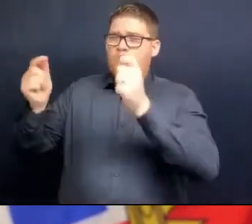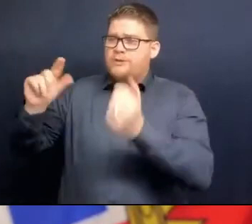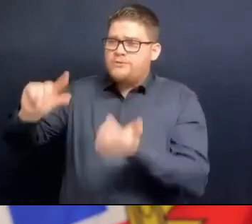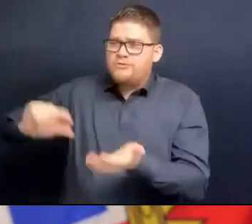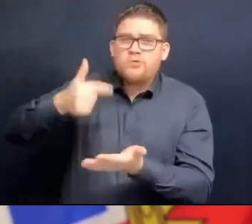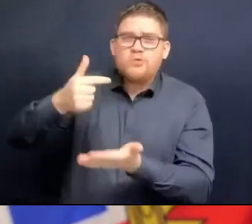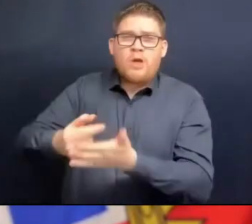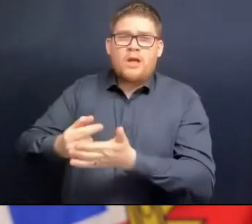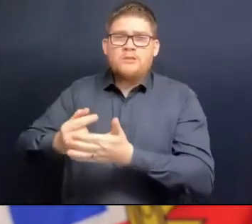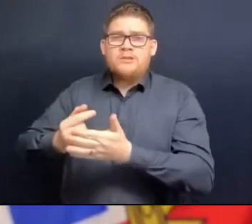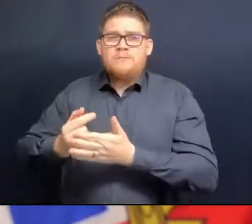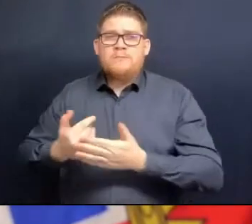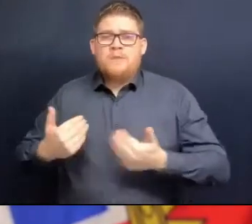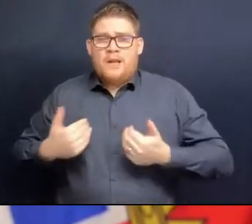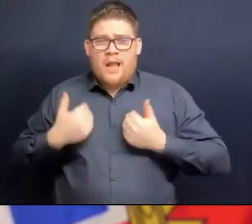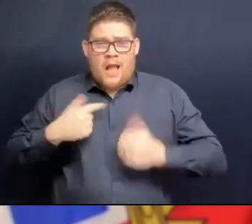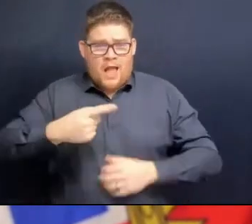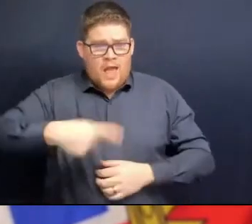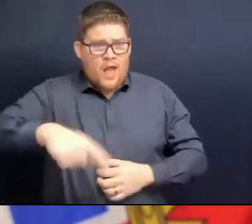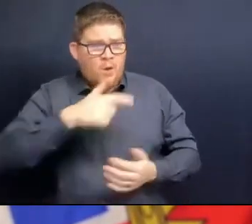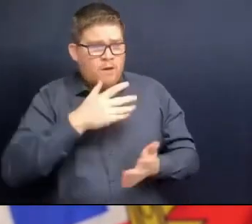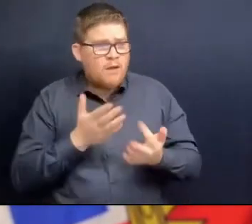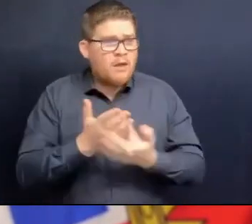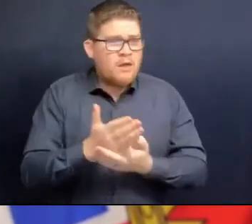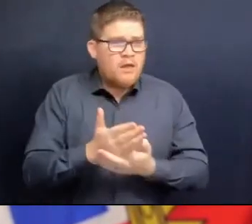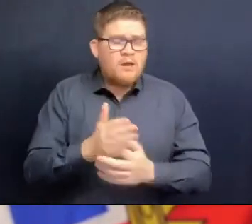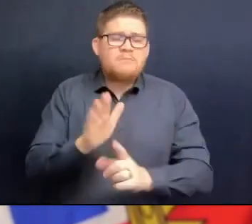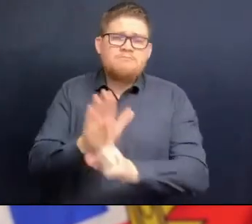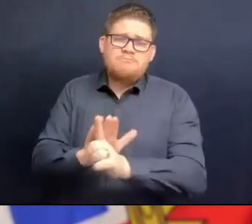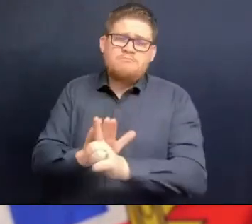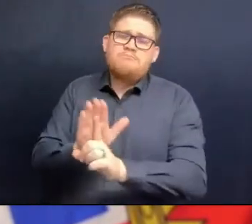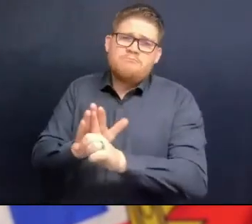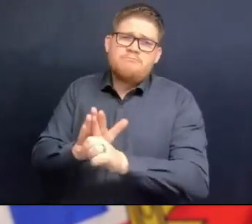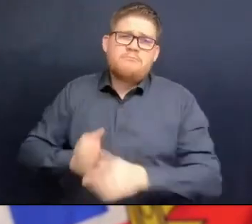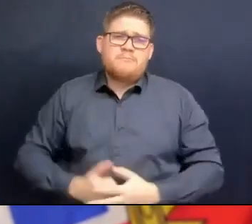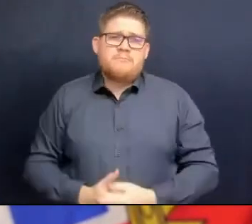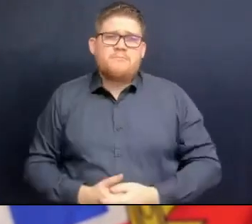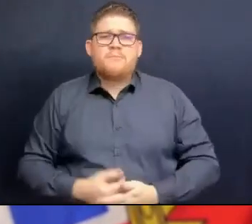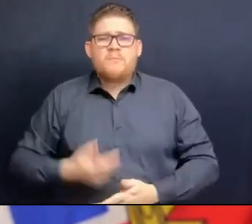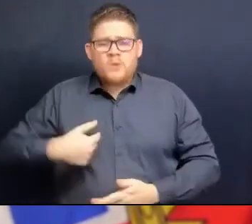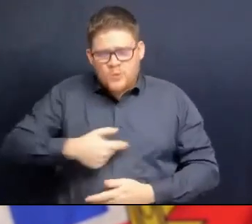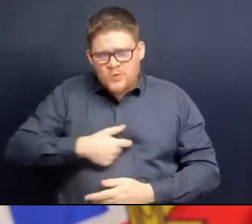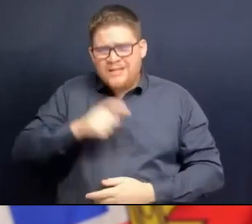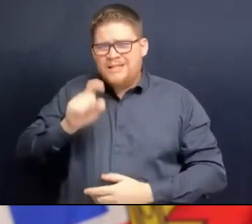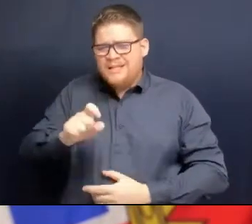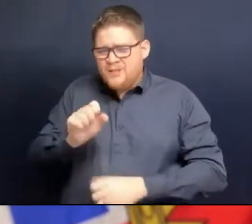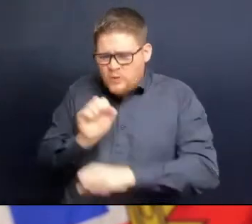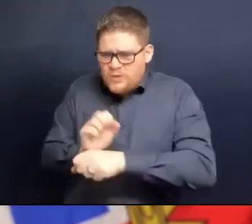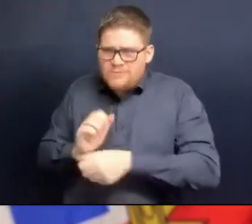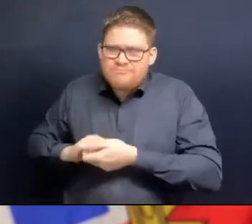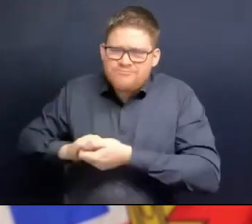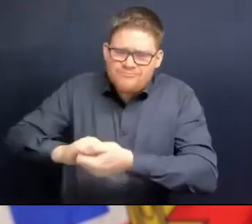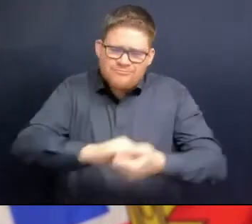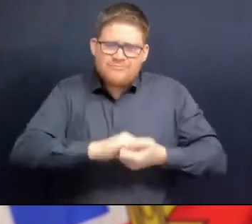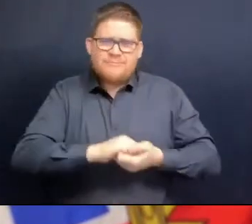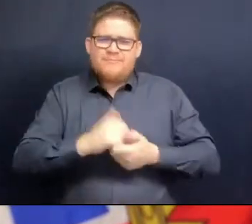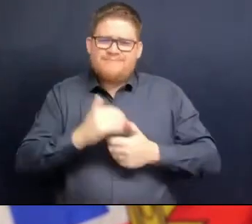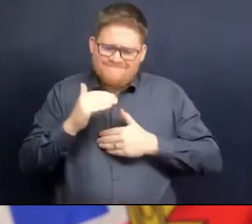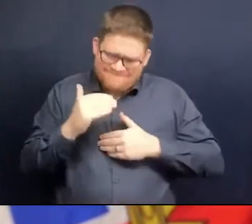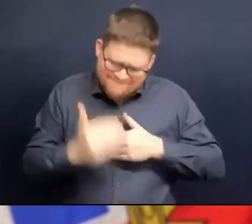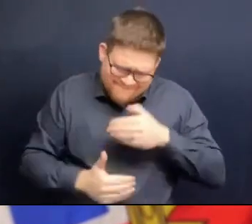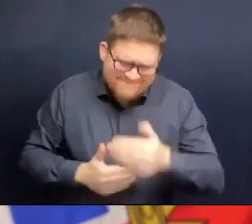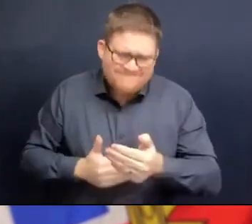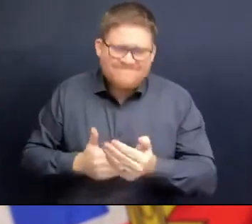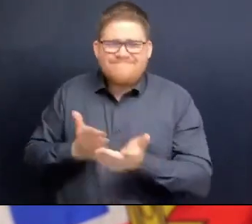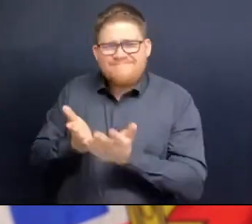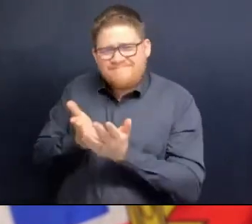in life. So what we need to do is continue to work together so that we can put this behind us